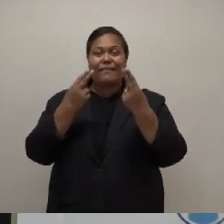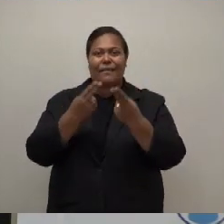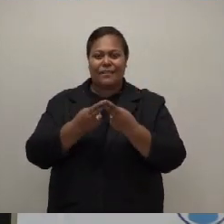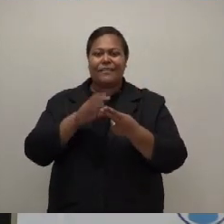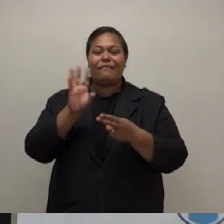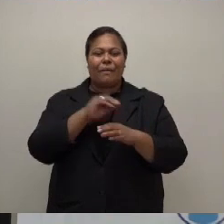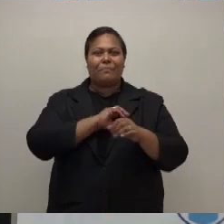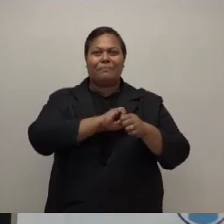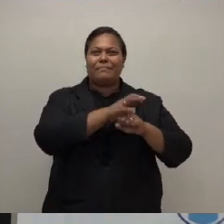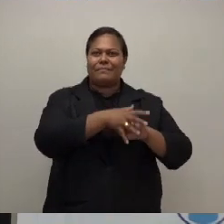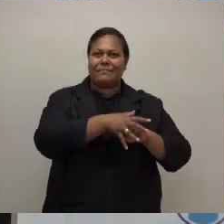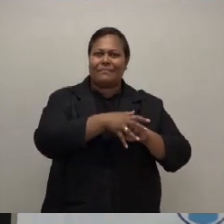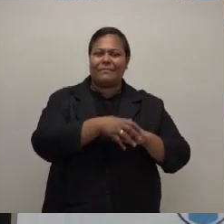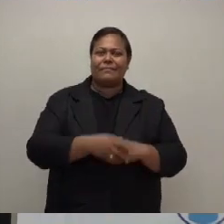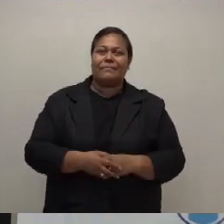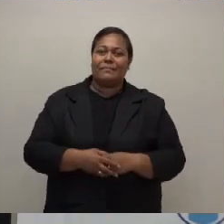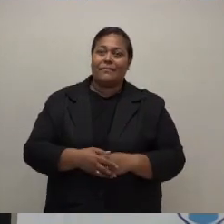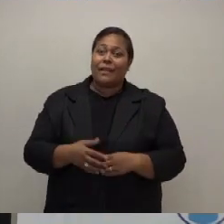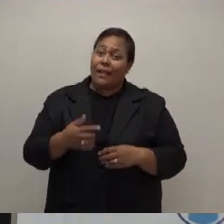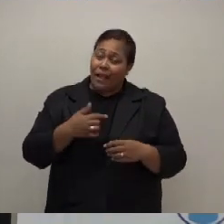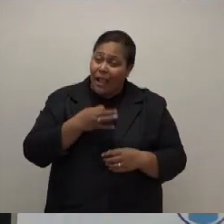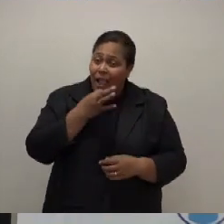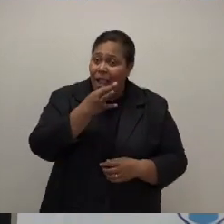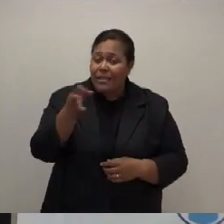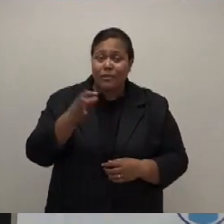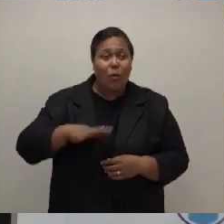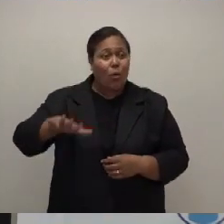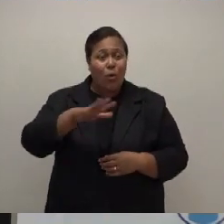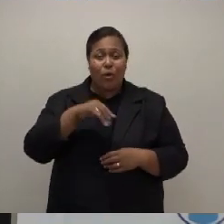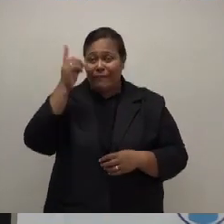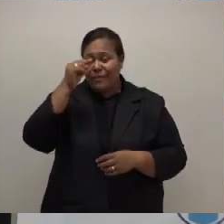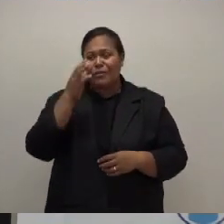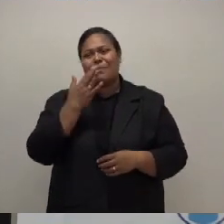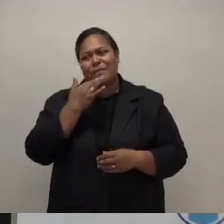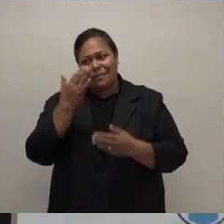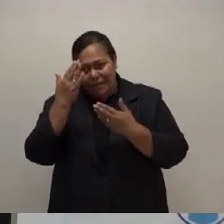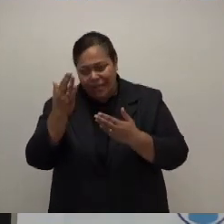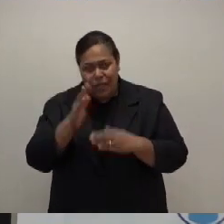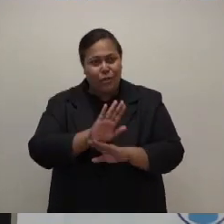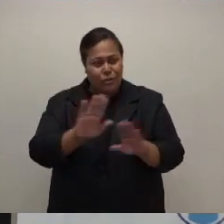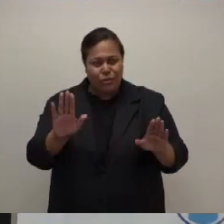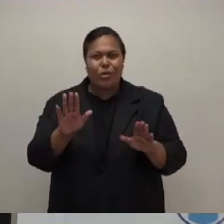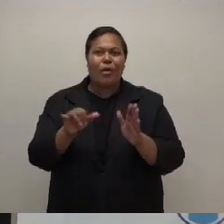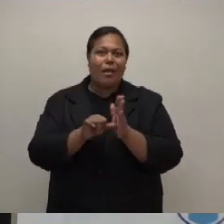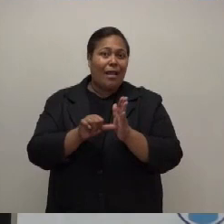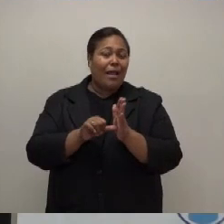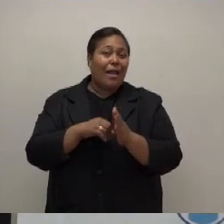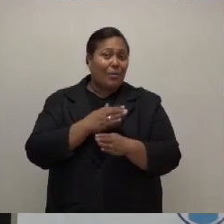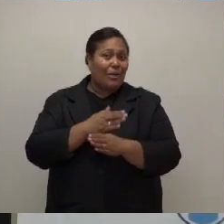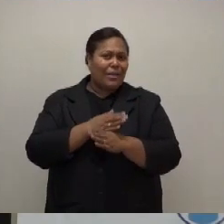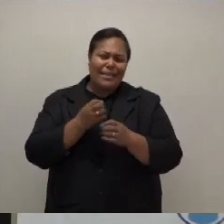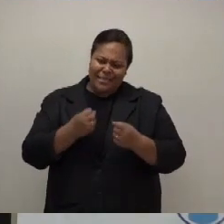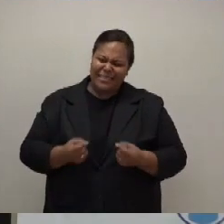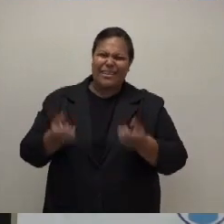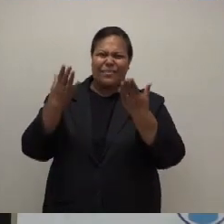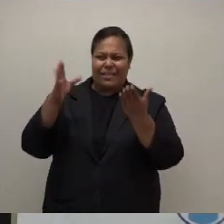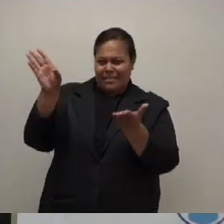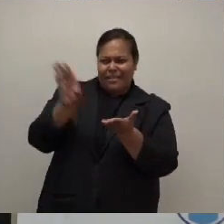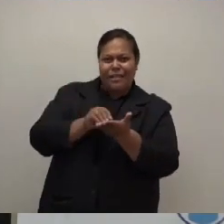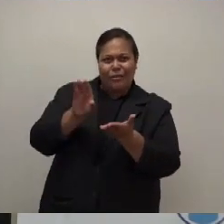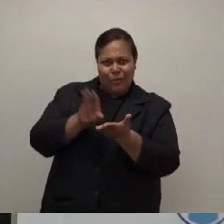pandemic. I ask that every Fijian honor their hard work and sacrifice by downloading